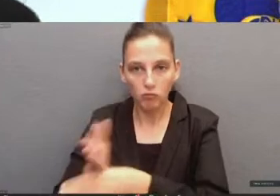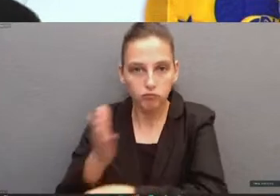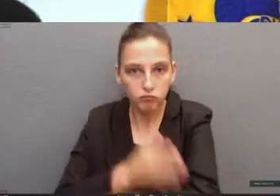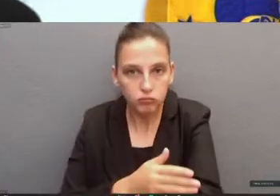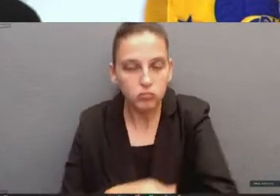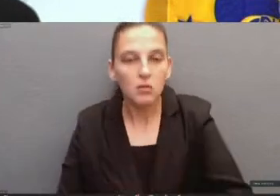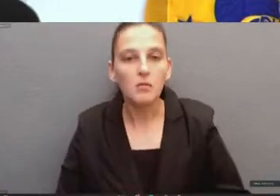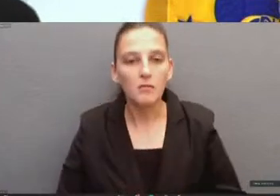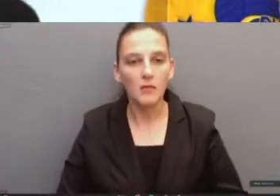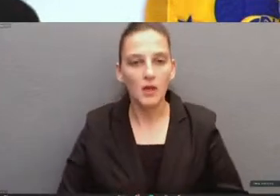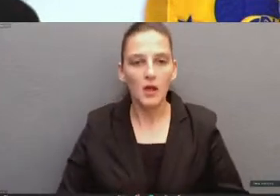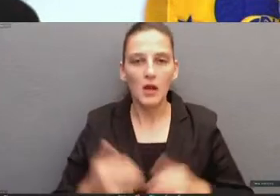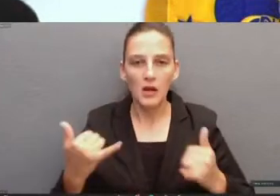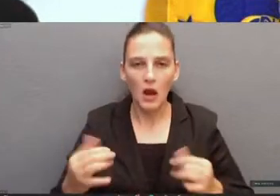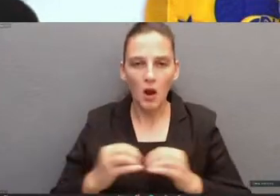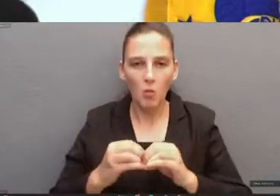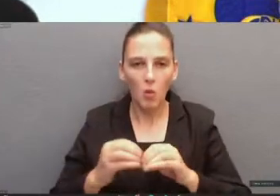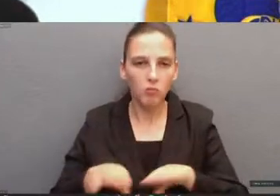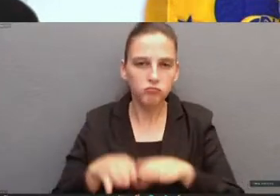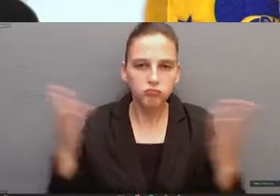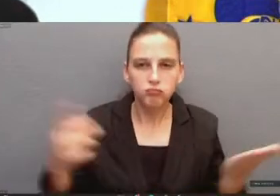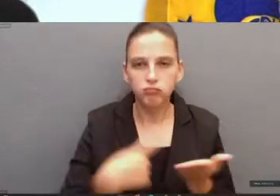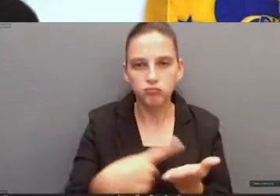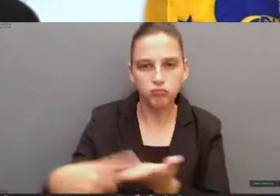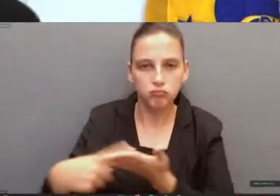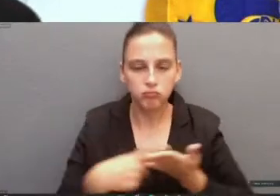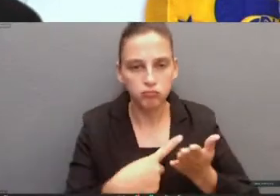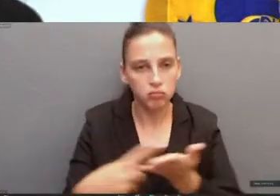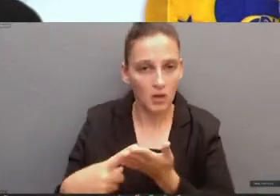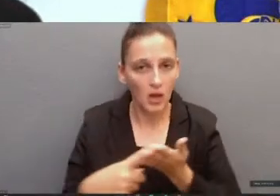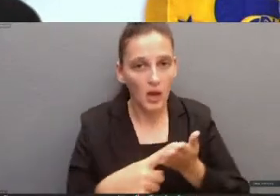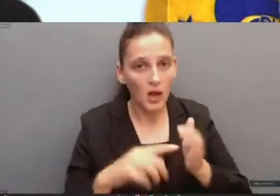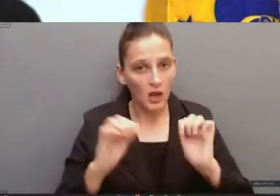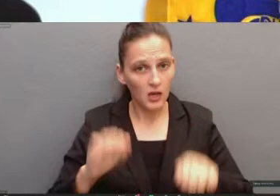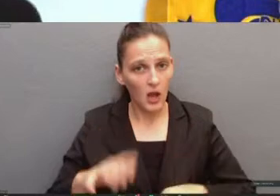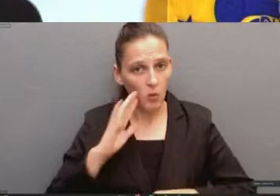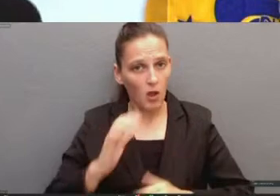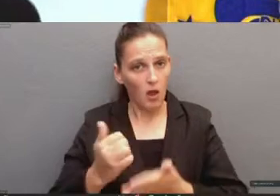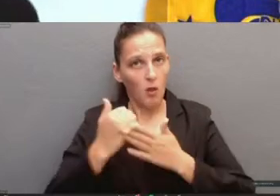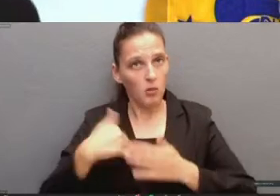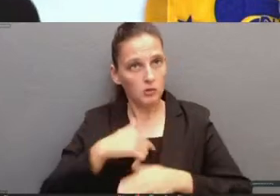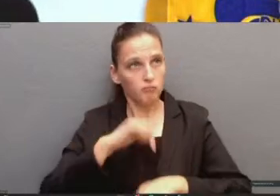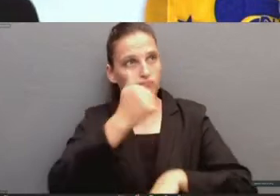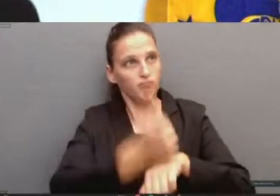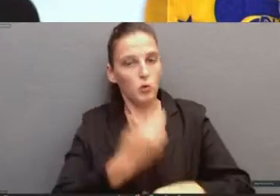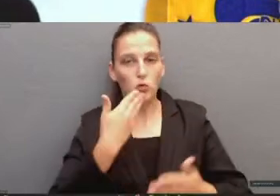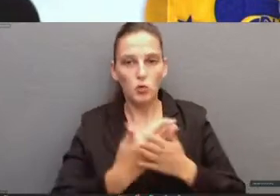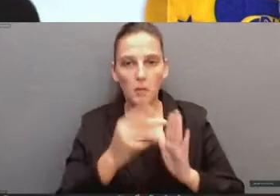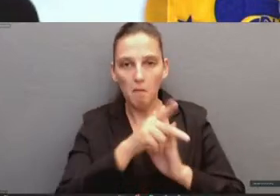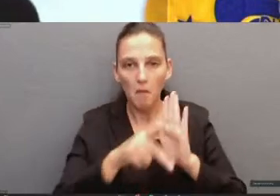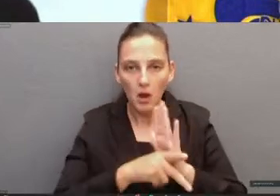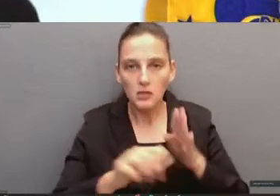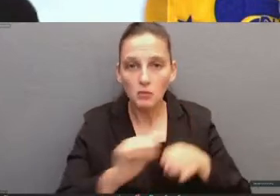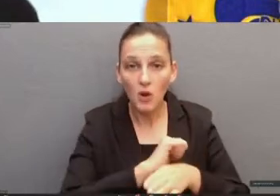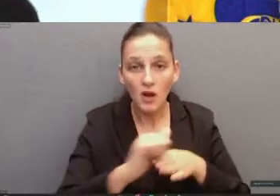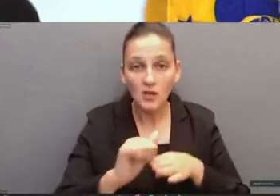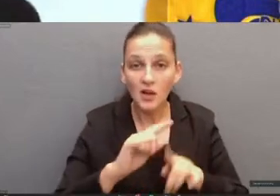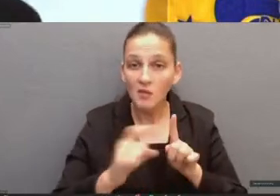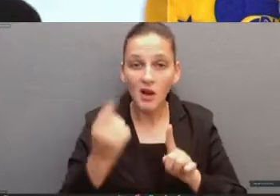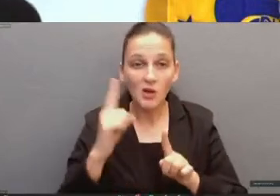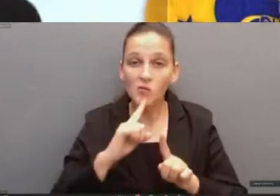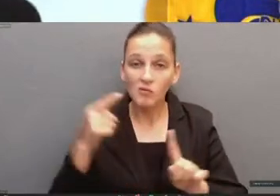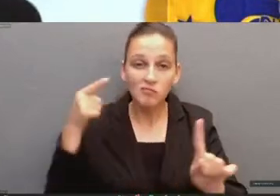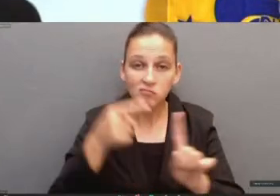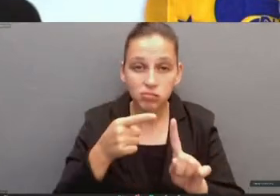kind of dialogue we need that can be a foundation for good policy and good practice, but I think we'll live a life that is truly more